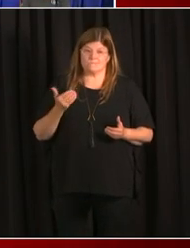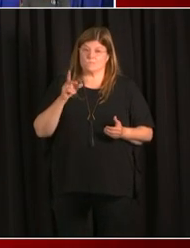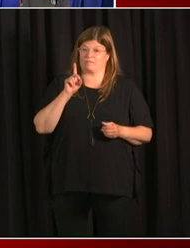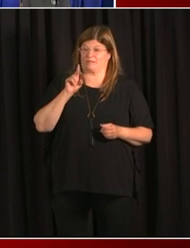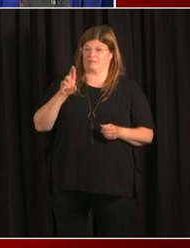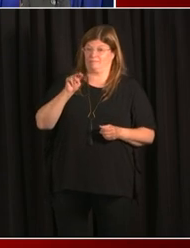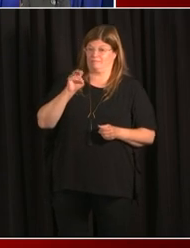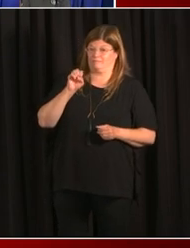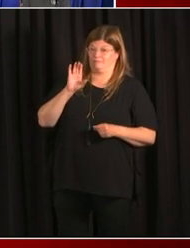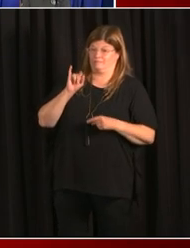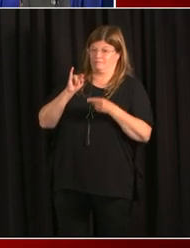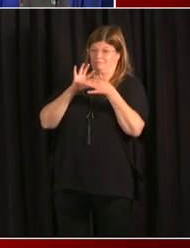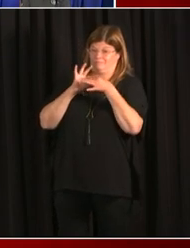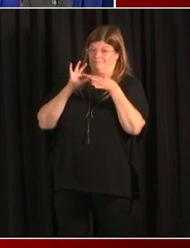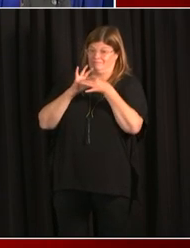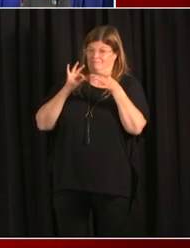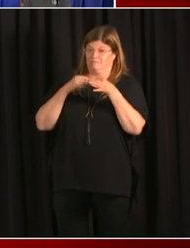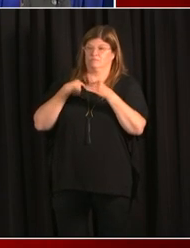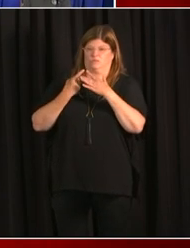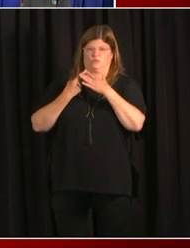I'll start with your